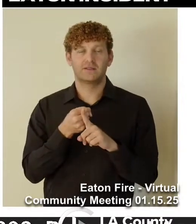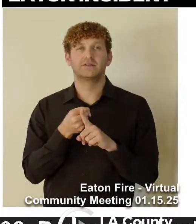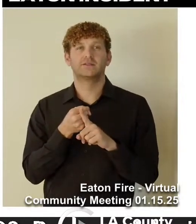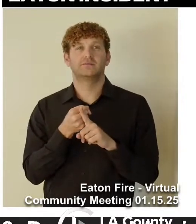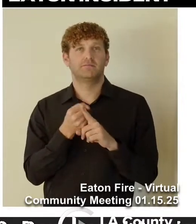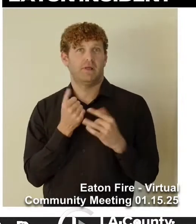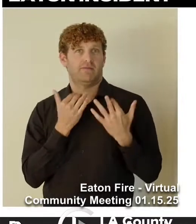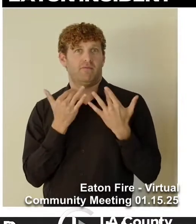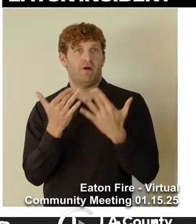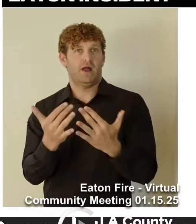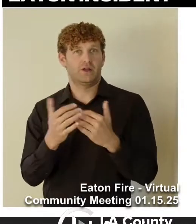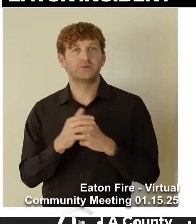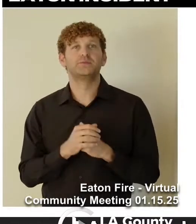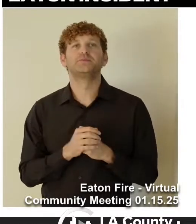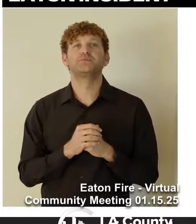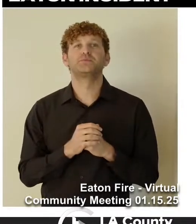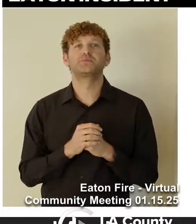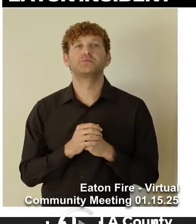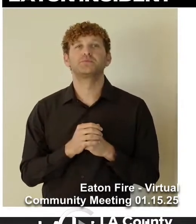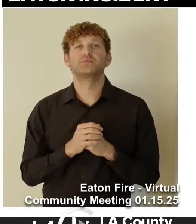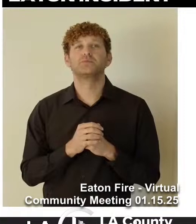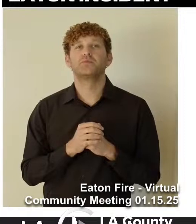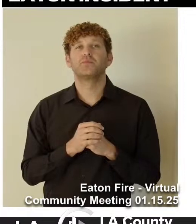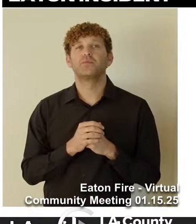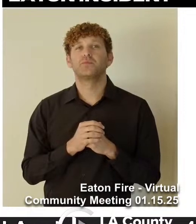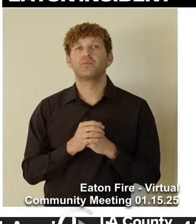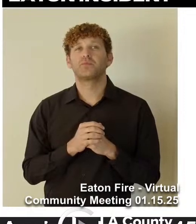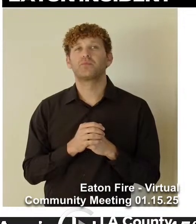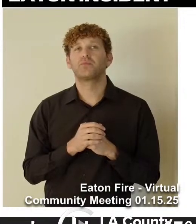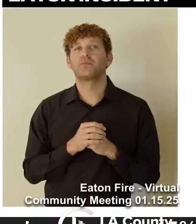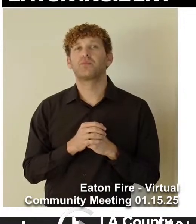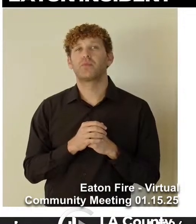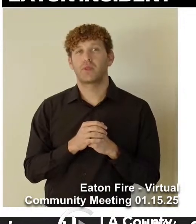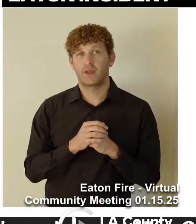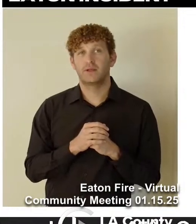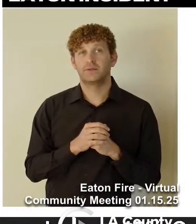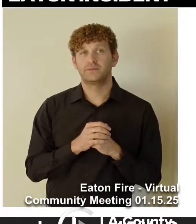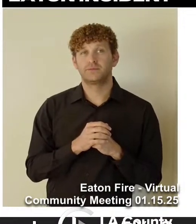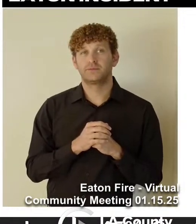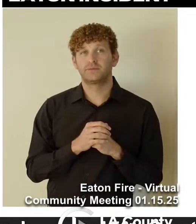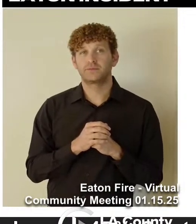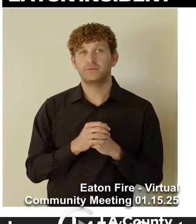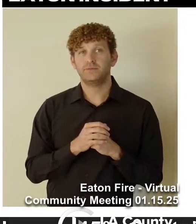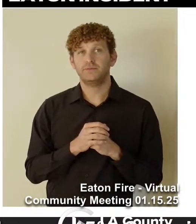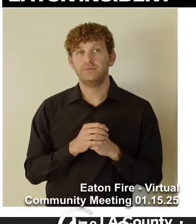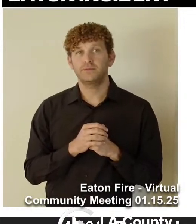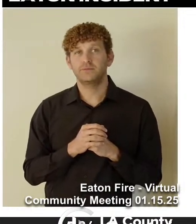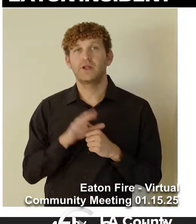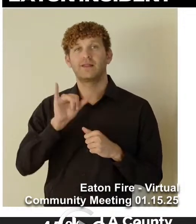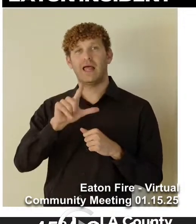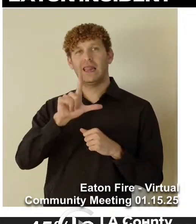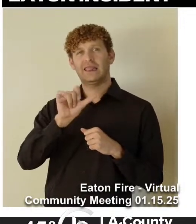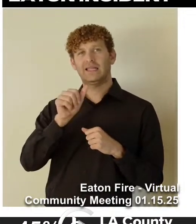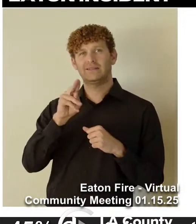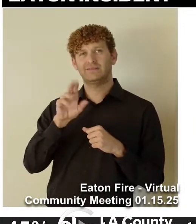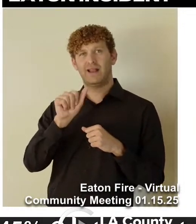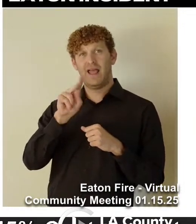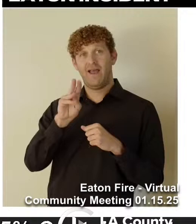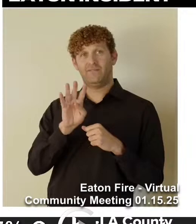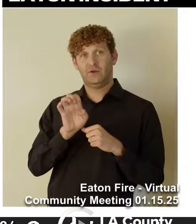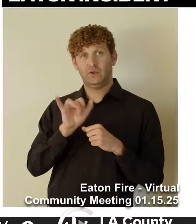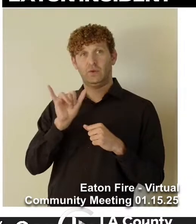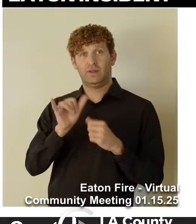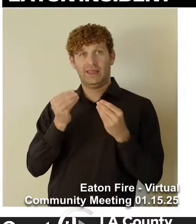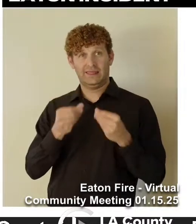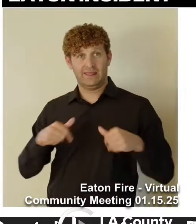Kinaloa Irrigation District, Las Flores Water Company, Lincoln Avenue Water Company, and Rubio Canyon Land and Water